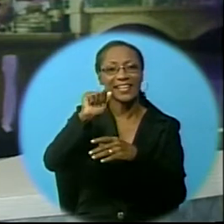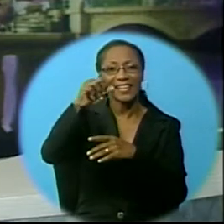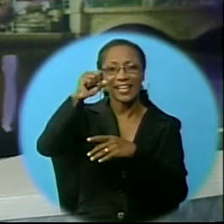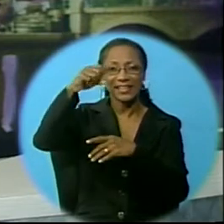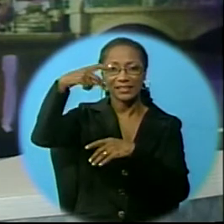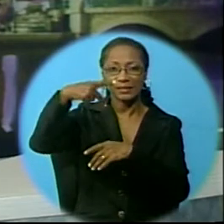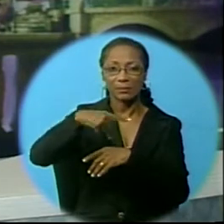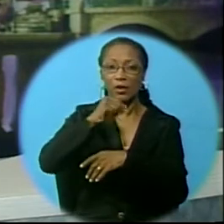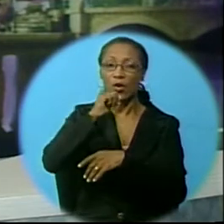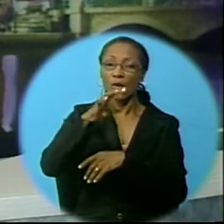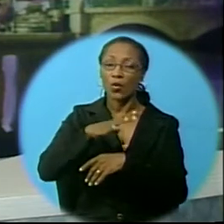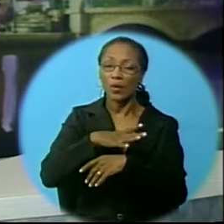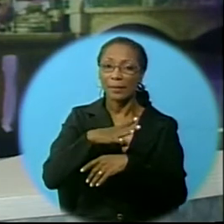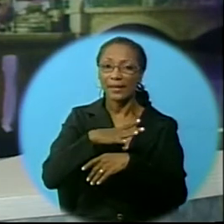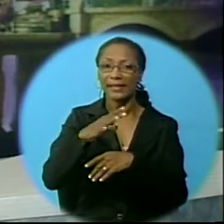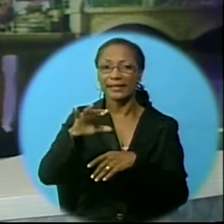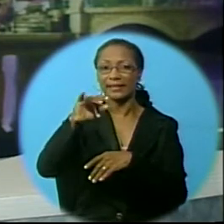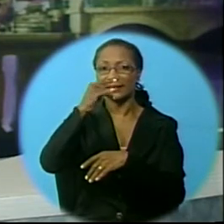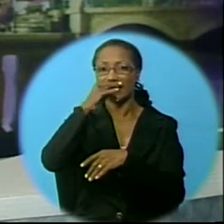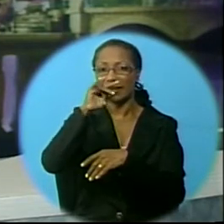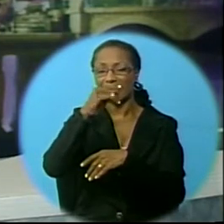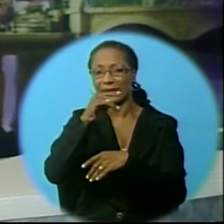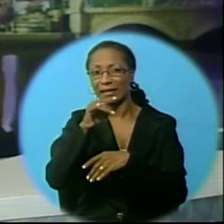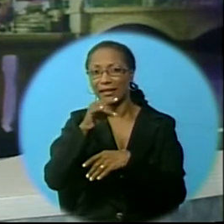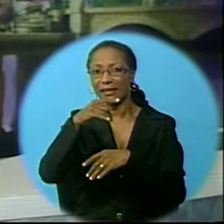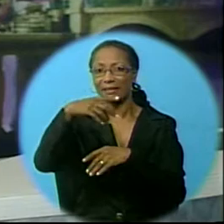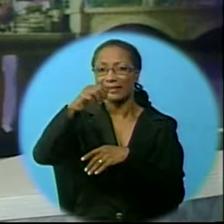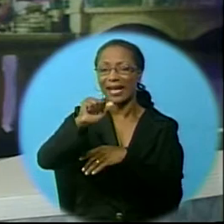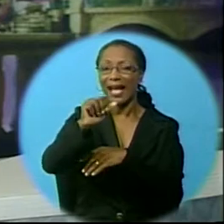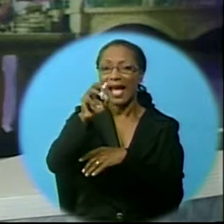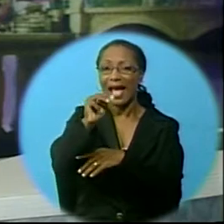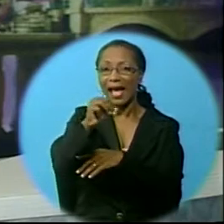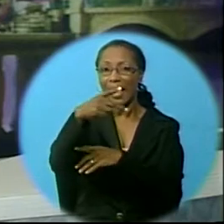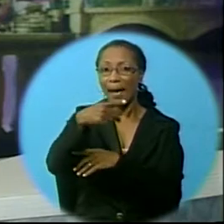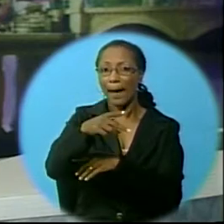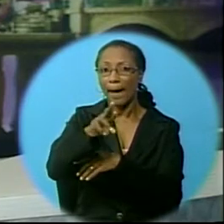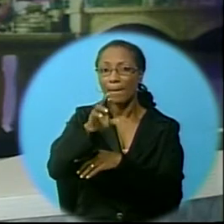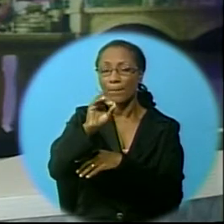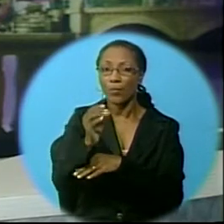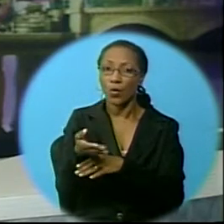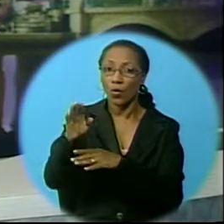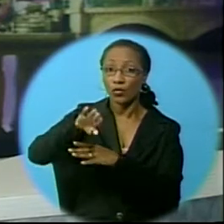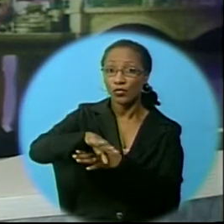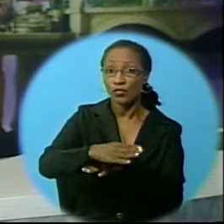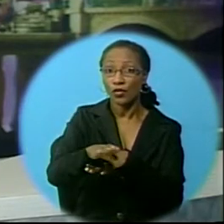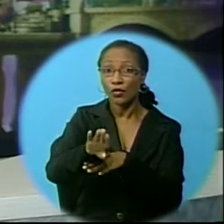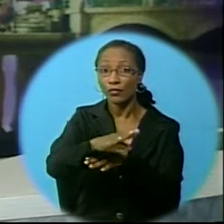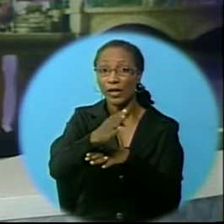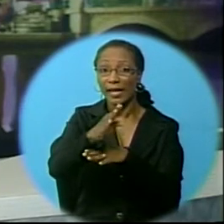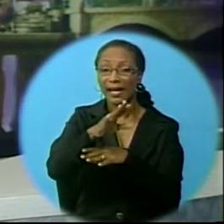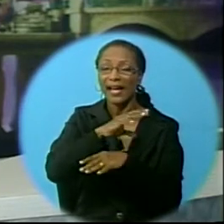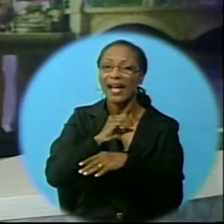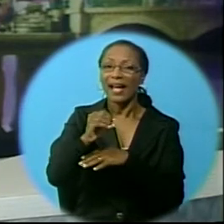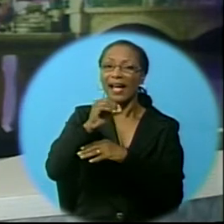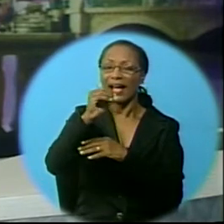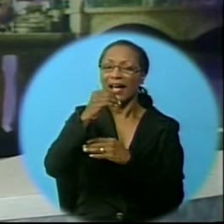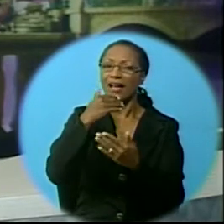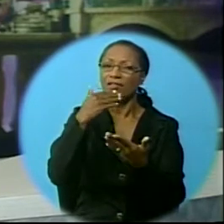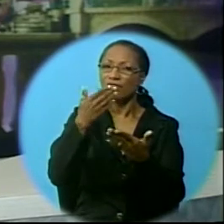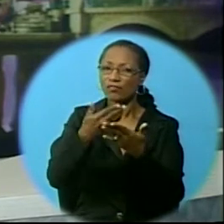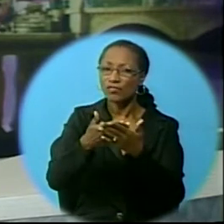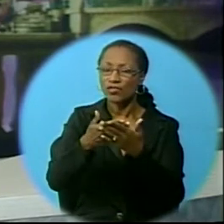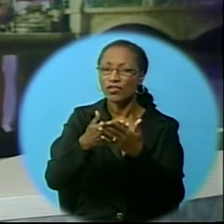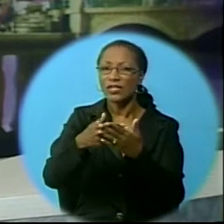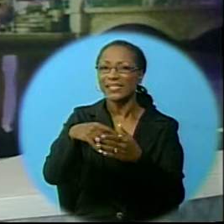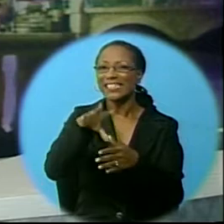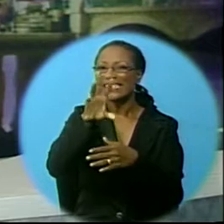Junior Pro. Chelsea Tuak, Chelsea Rowett, and Olivia Warden. Barbados will also be well represented in the men's action, with 6 making